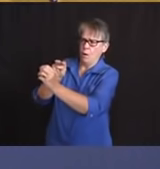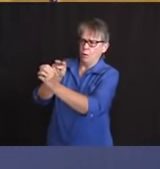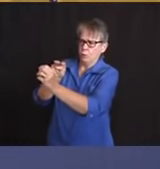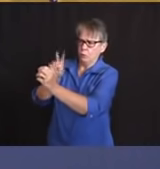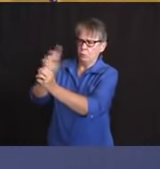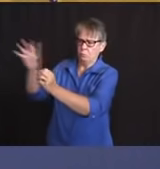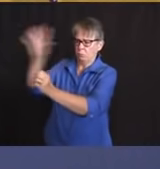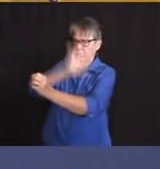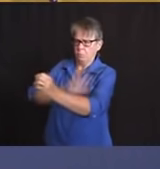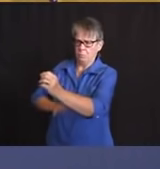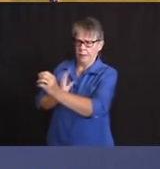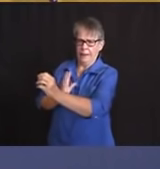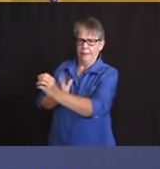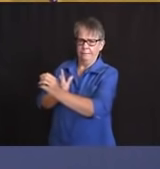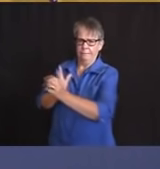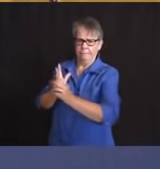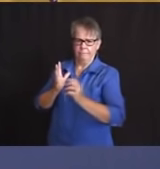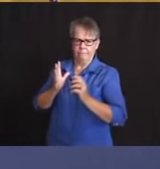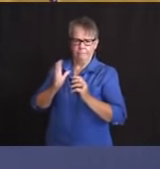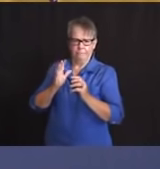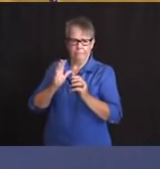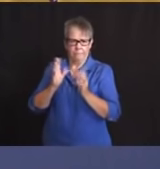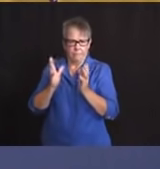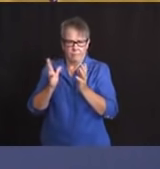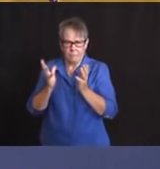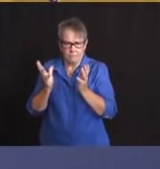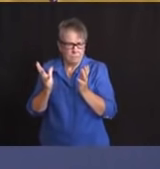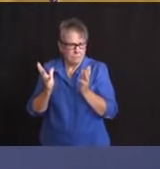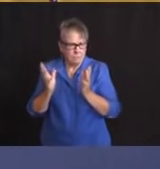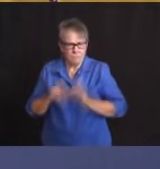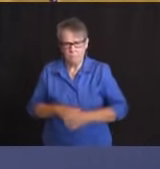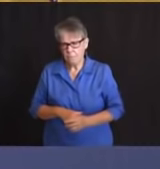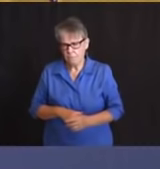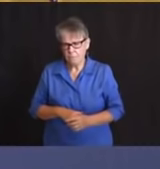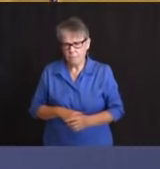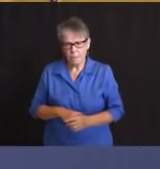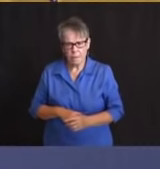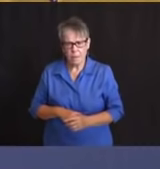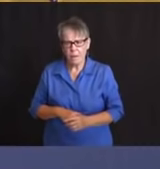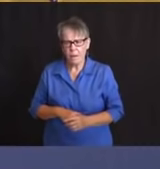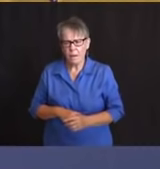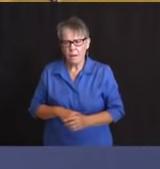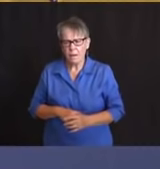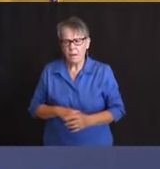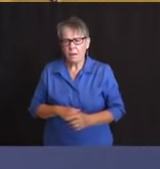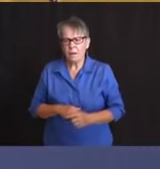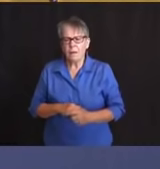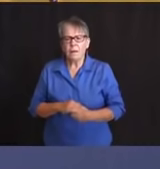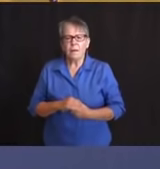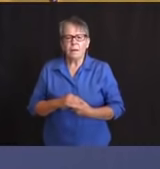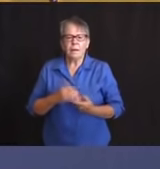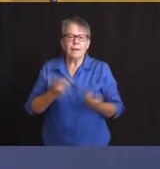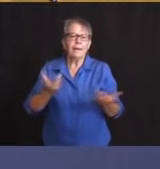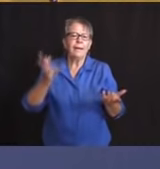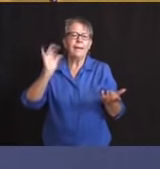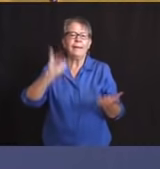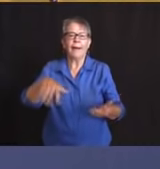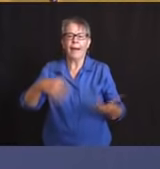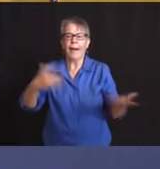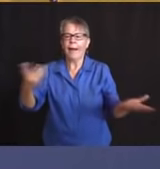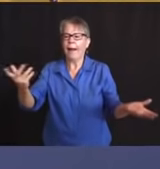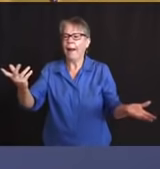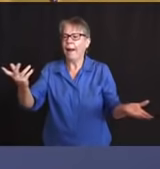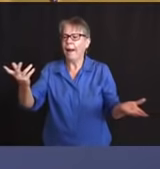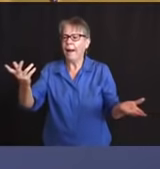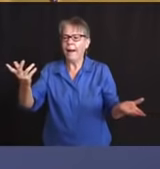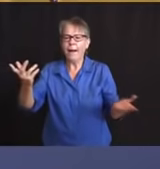party. Pat can't be in every house party in the state, as much as we all may want to be. We can't be in every fitness